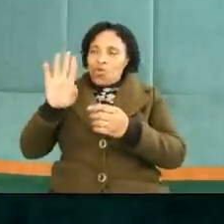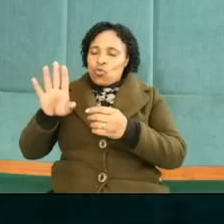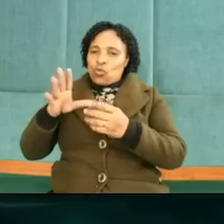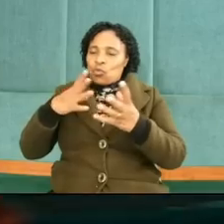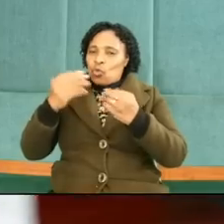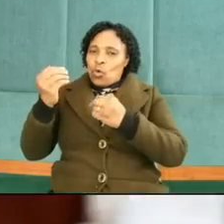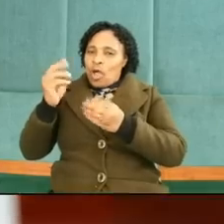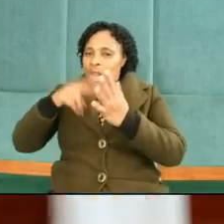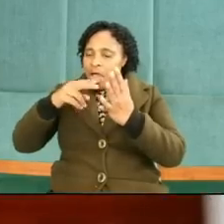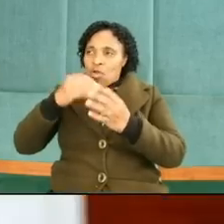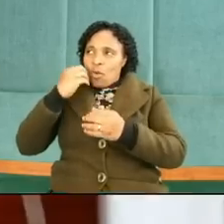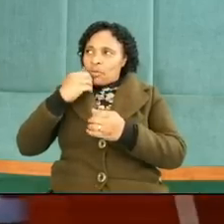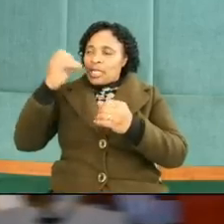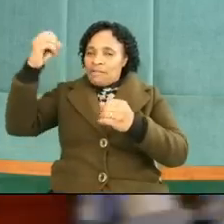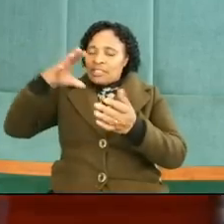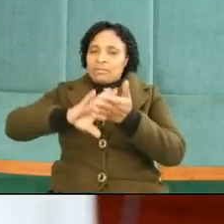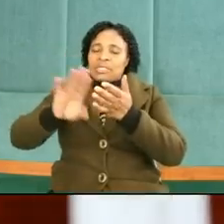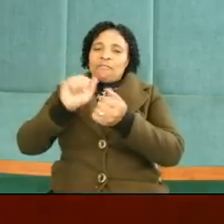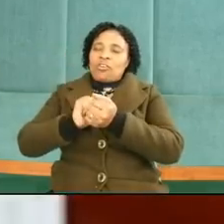I'm in Revelation chapter 14, verse 6.